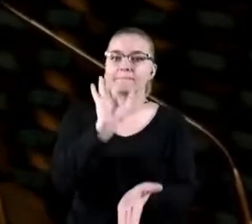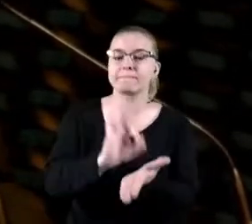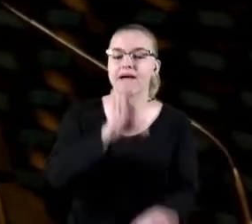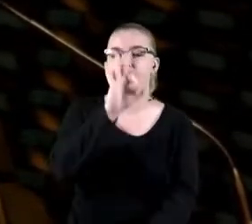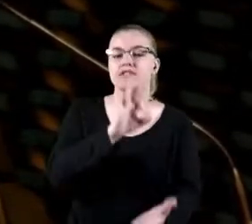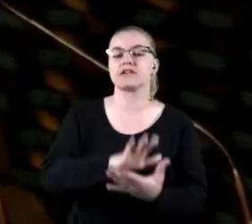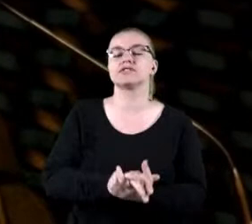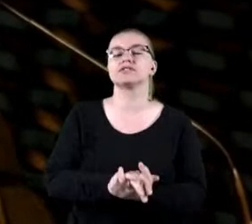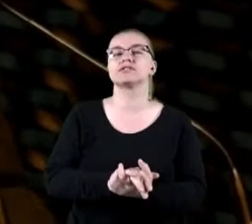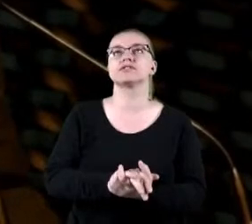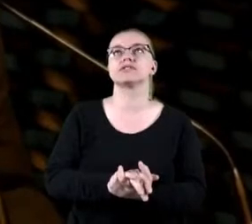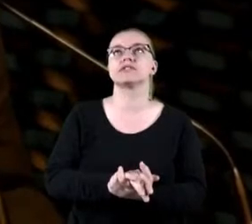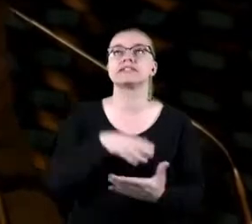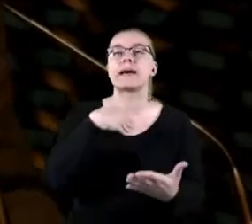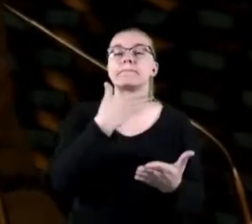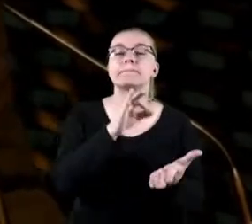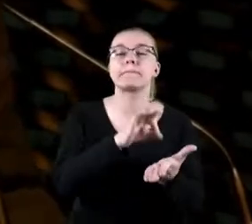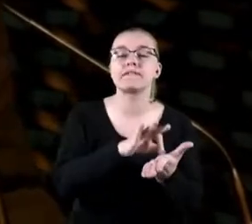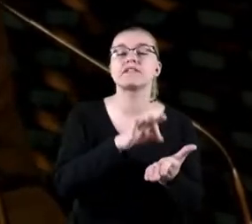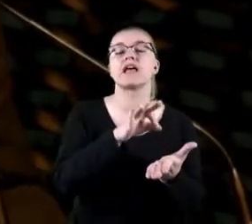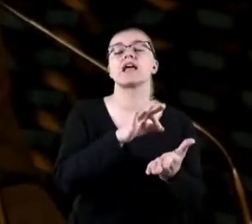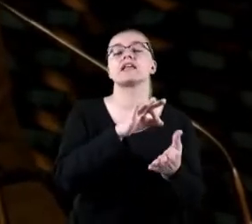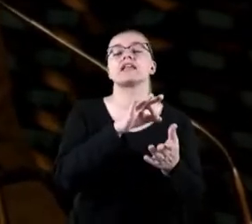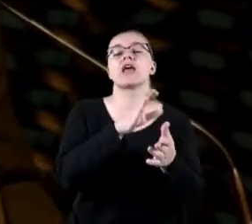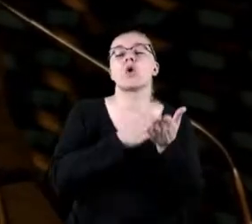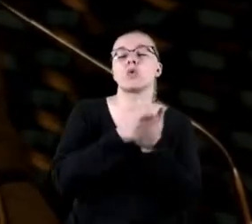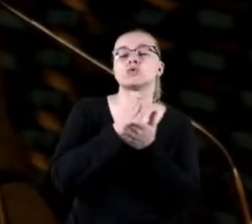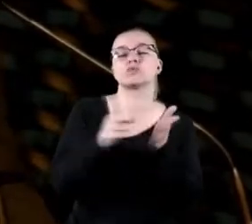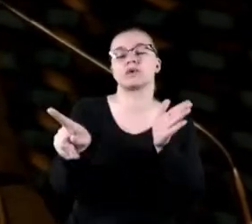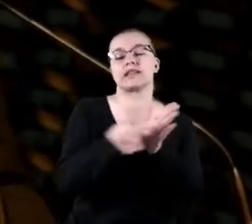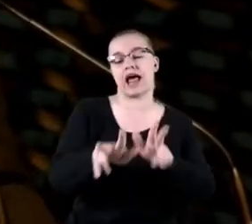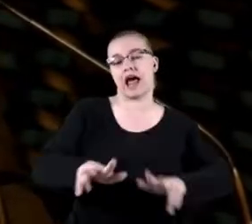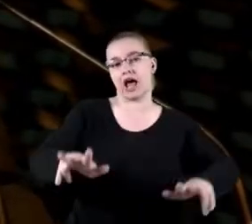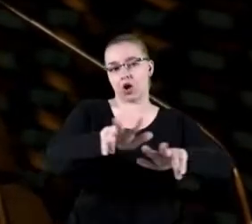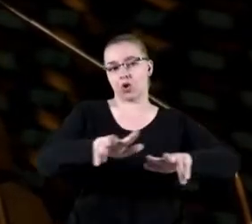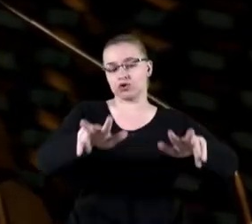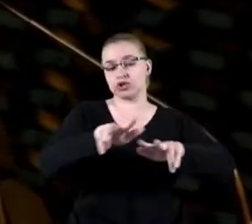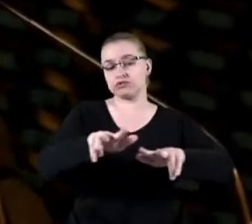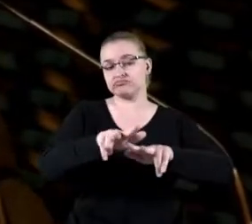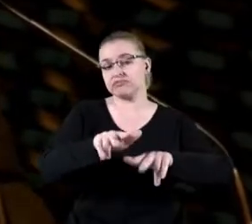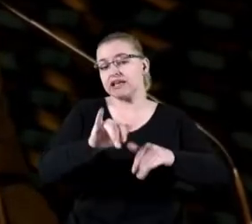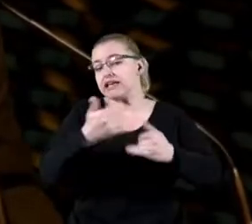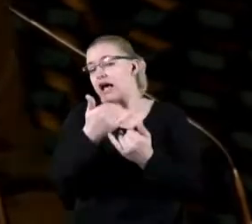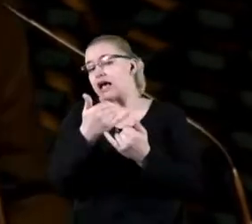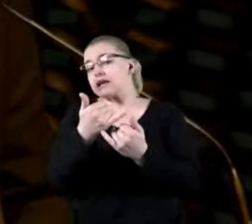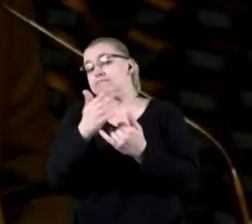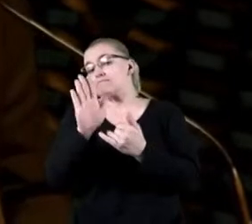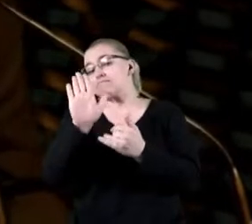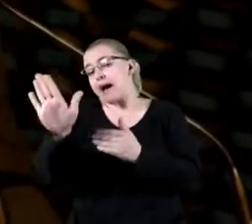is ensuring the provision of services to families